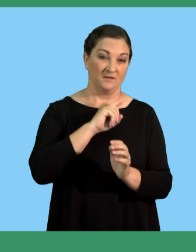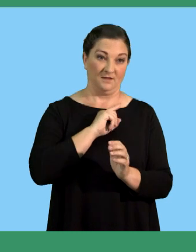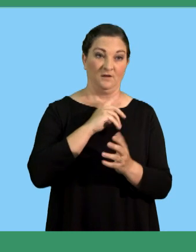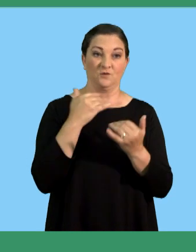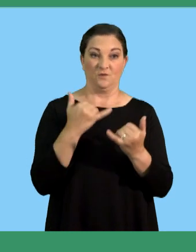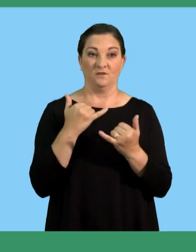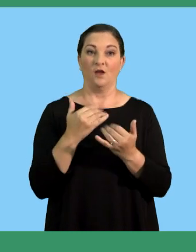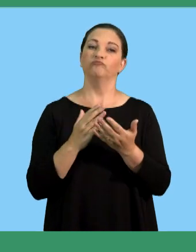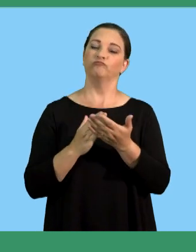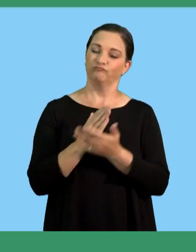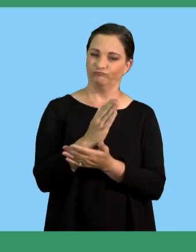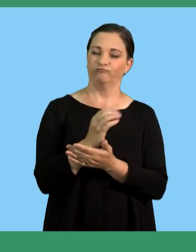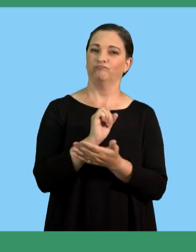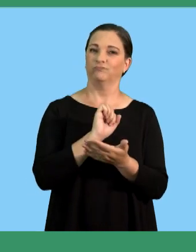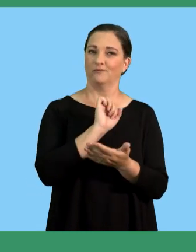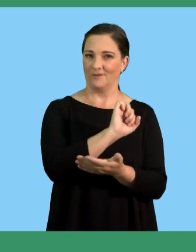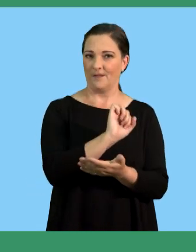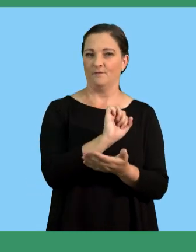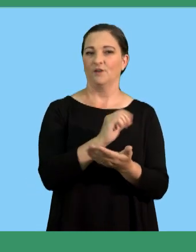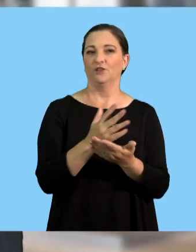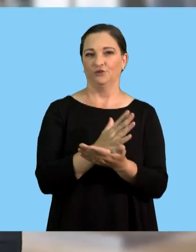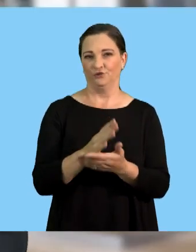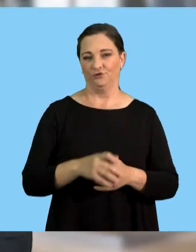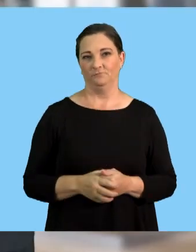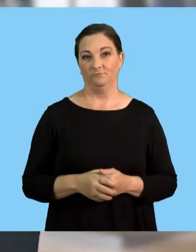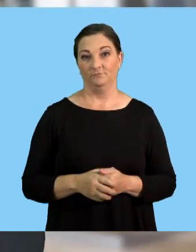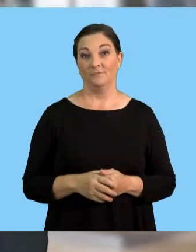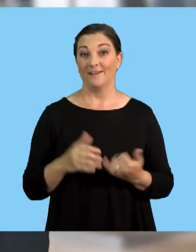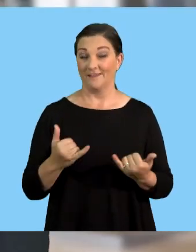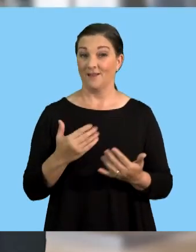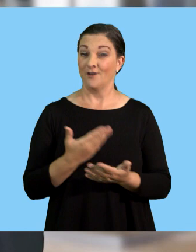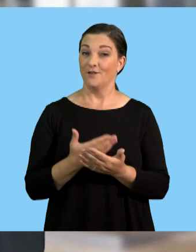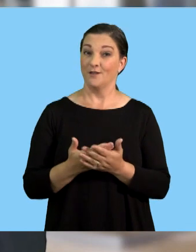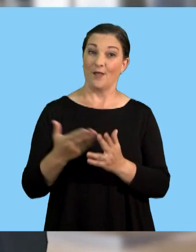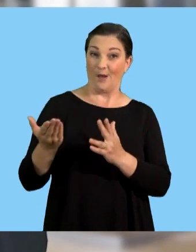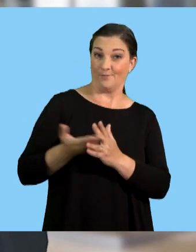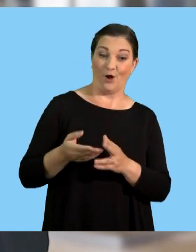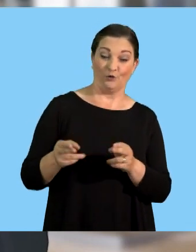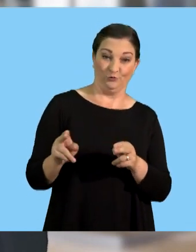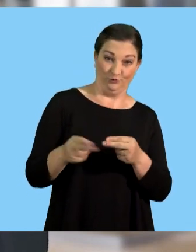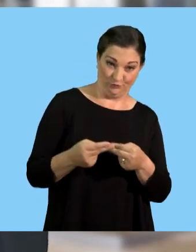are the preference shares and their rights. So with that being said, let us take a